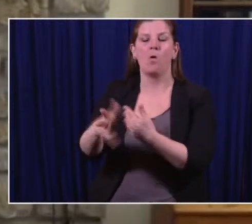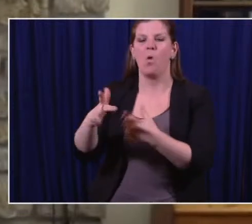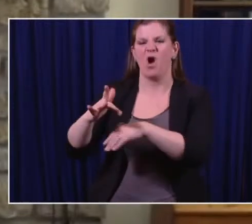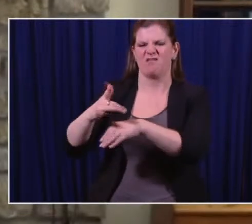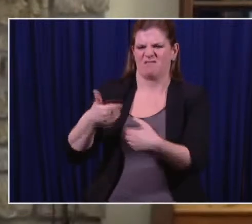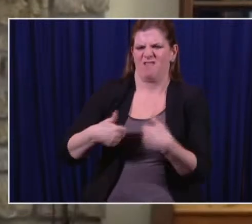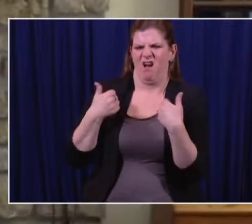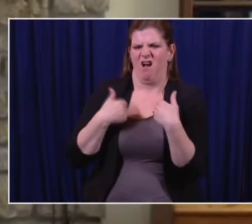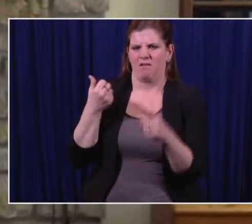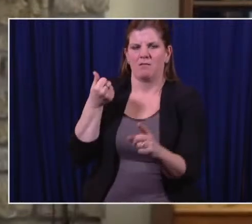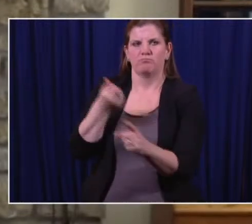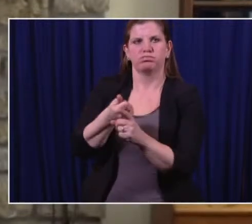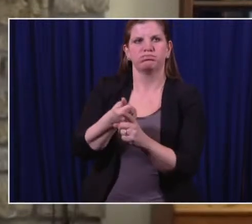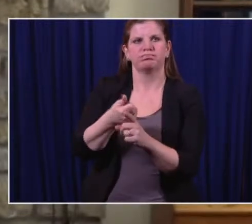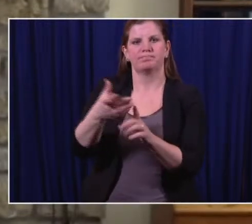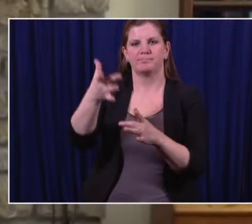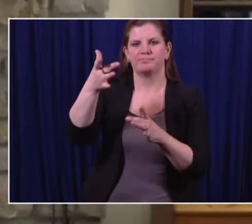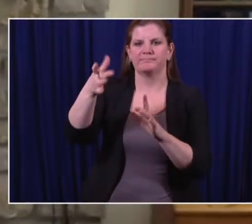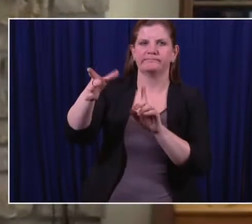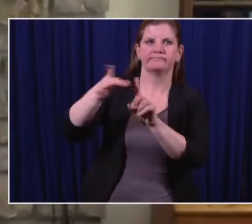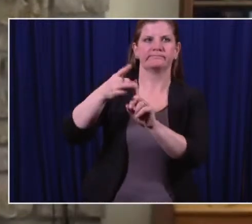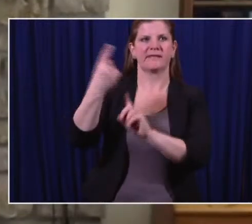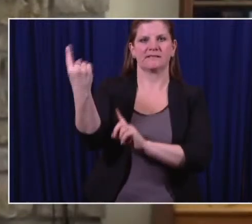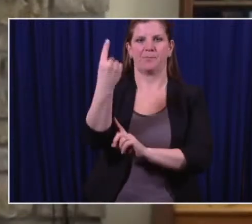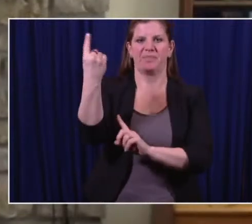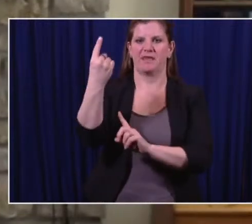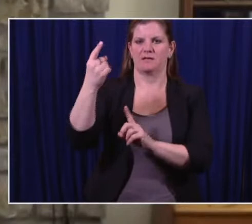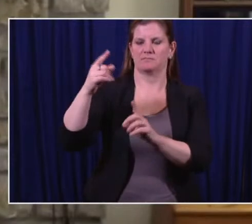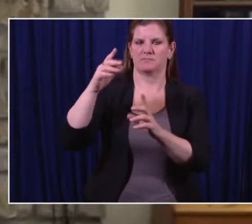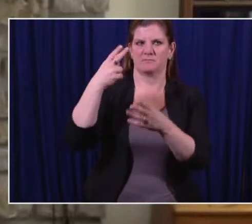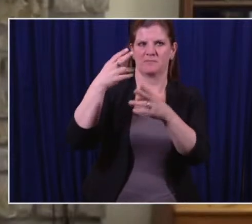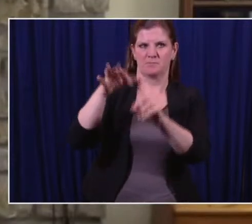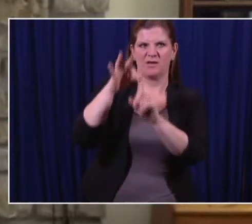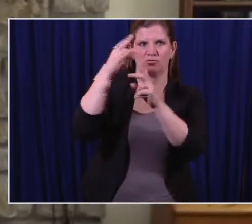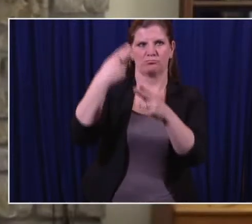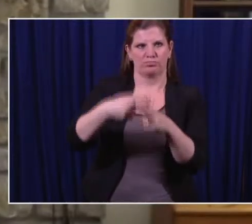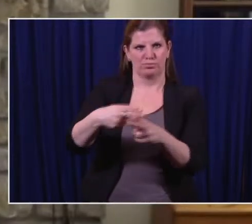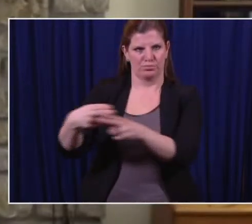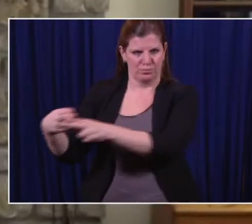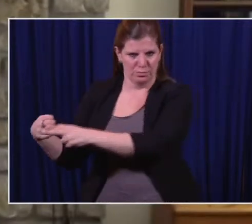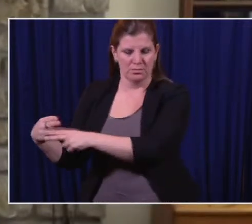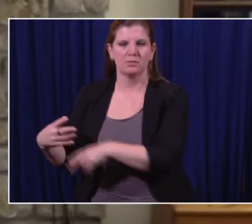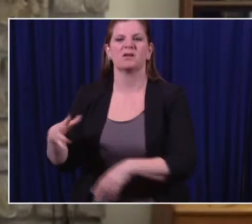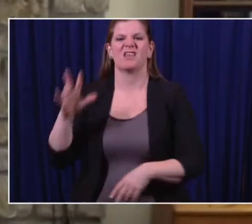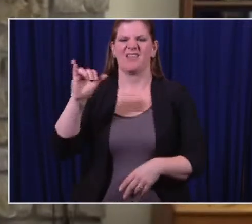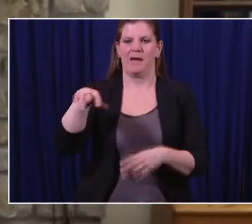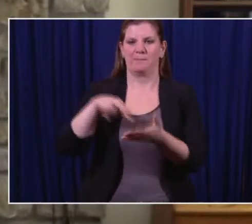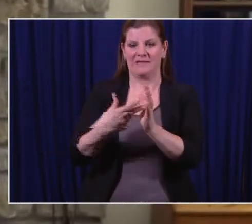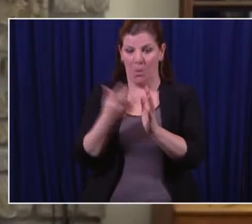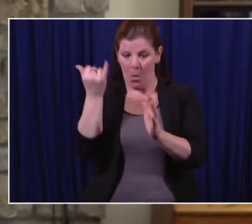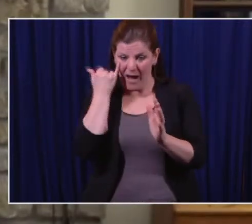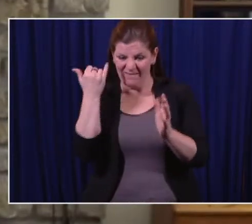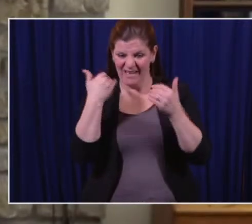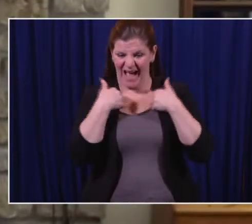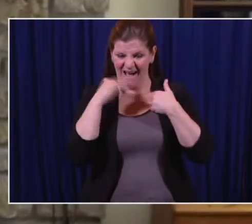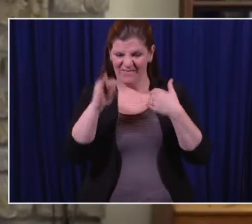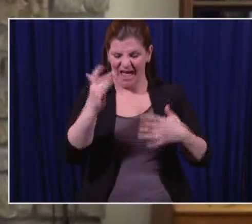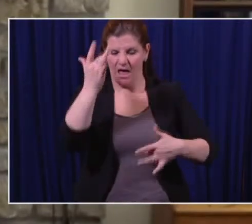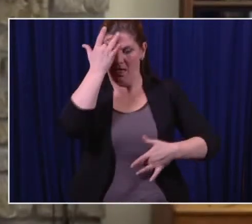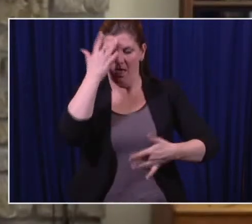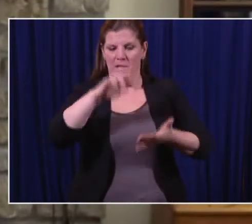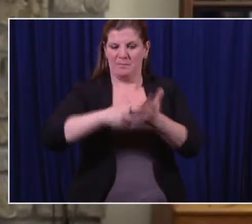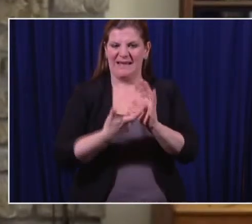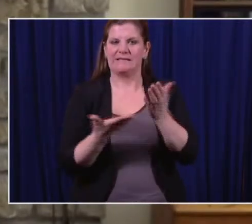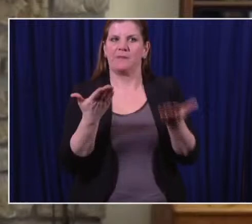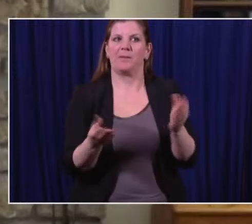into adulthood, which put them at a higher risk for adverse outcomes due to COVID-19. We've continued